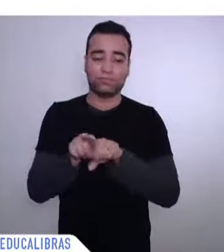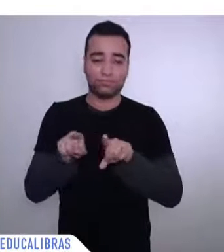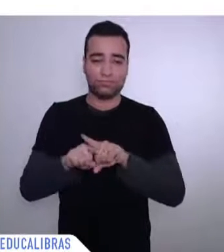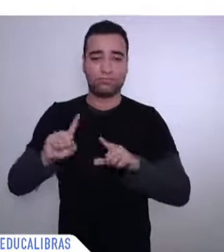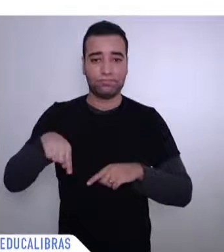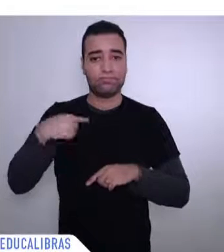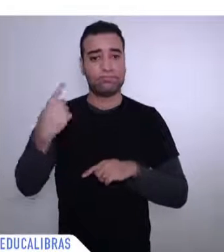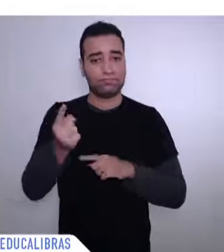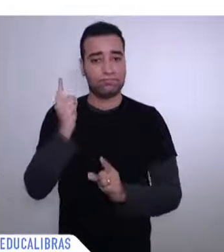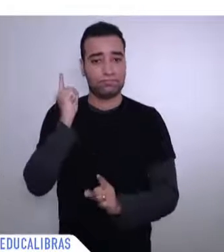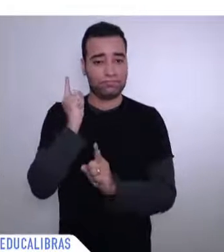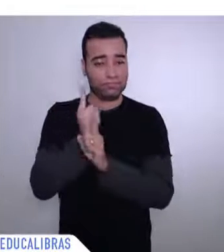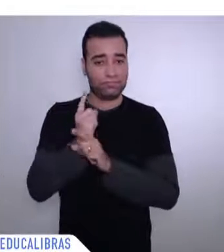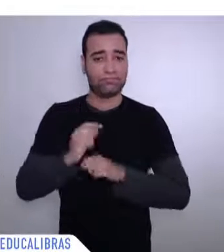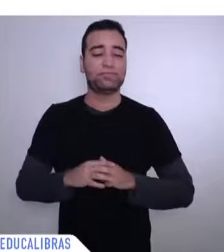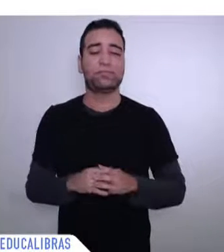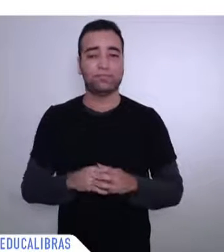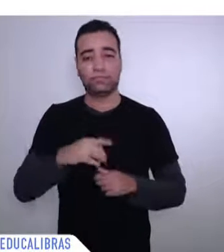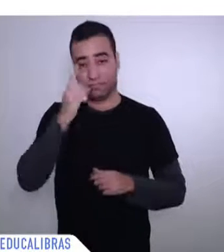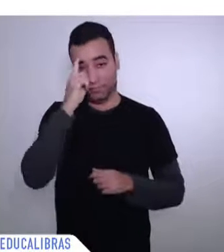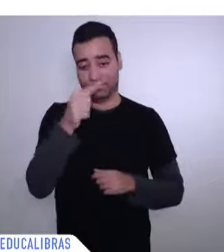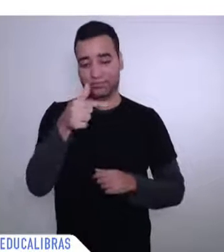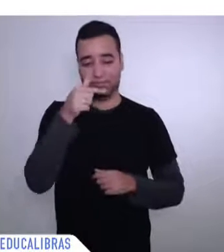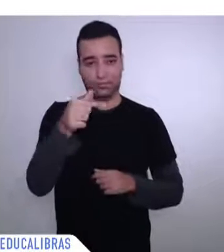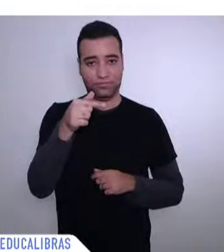to participate in our next meeting